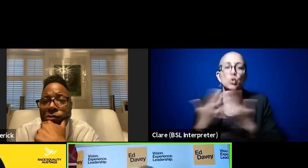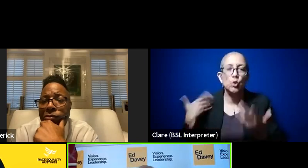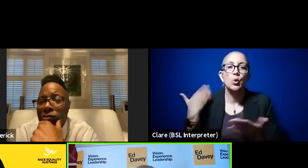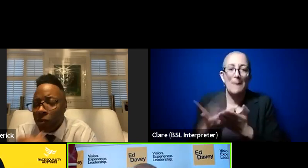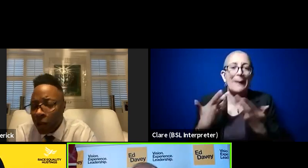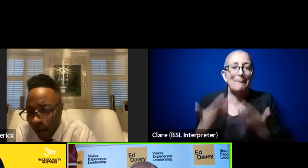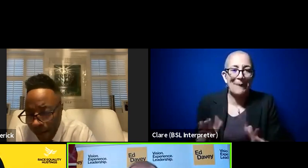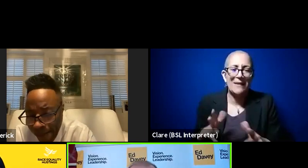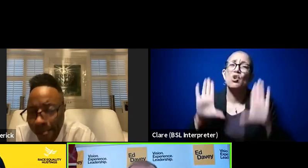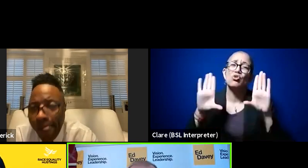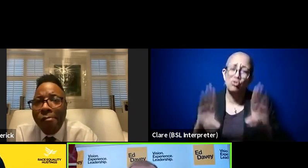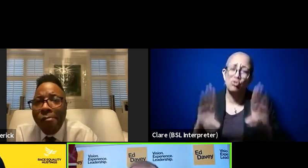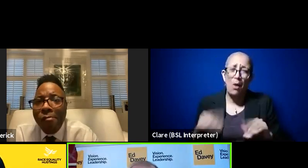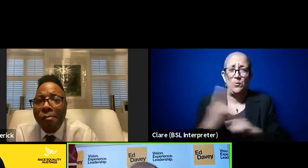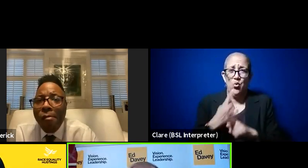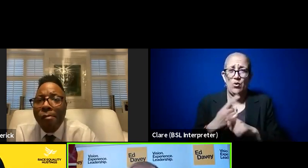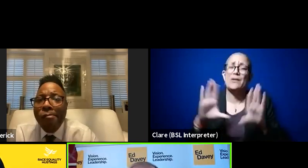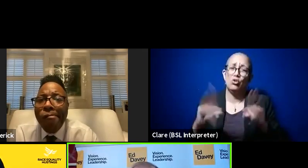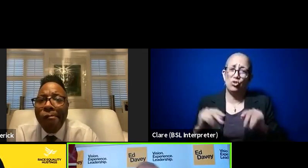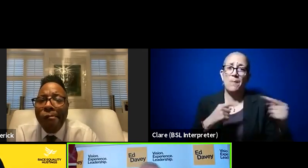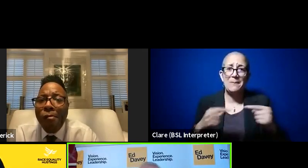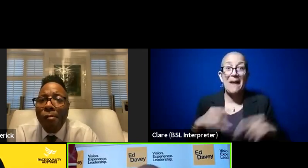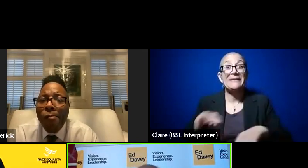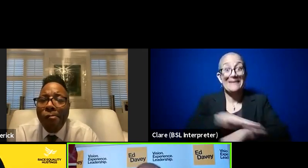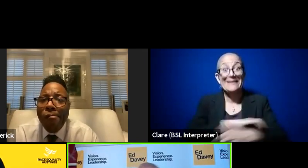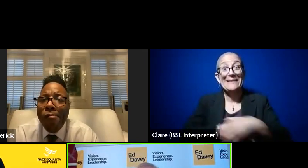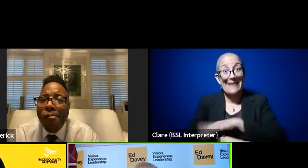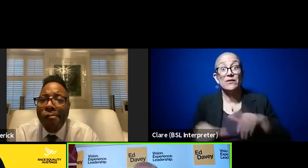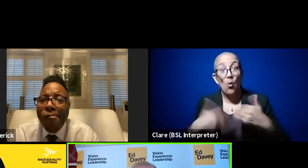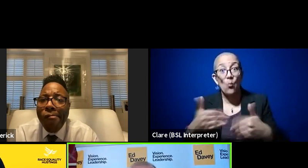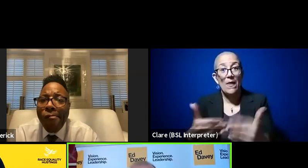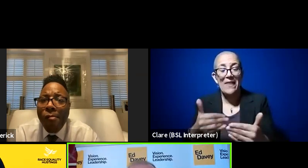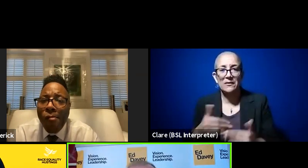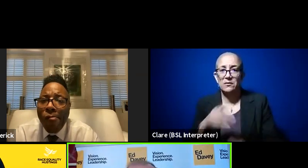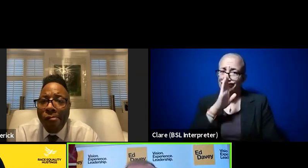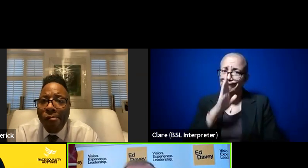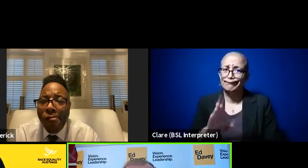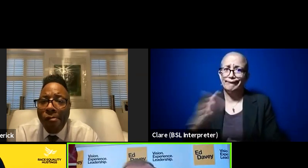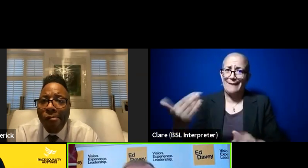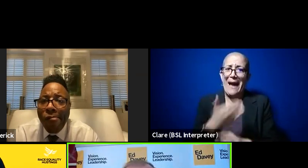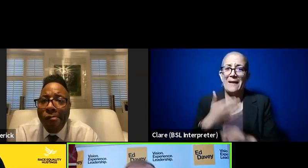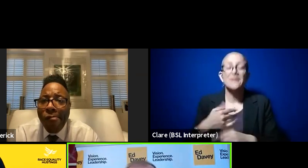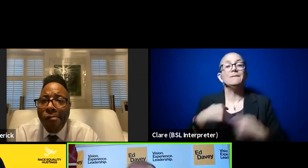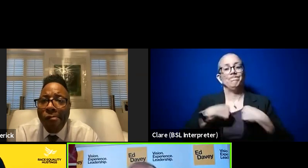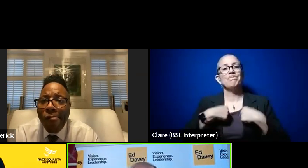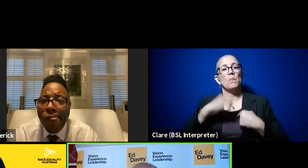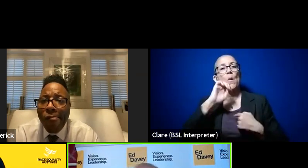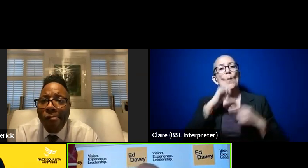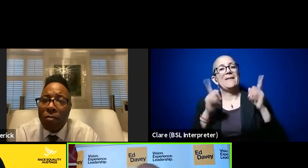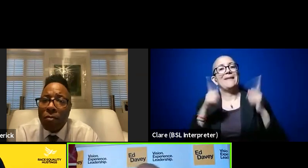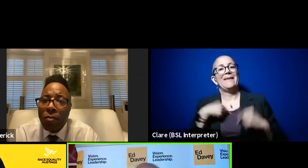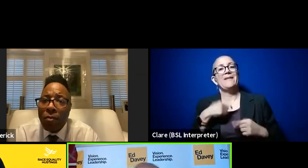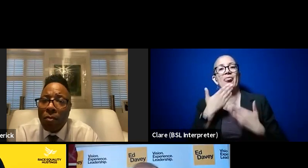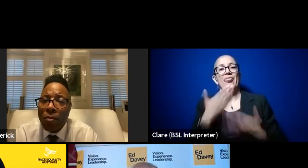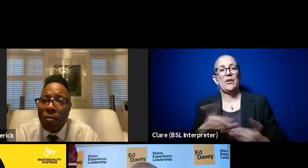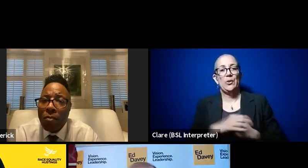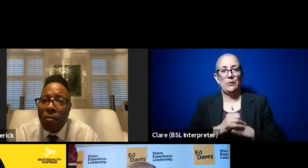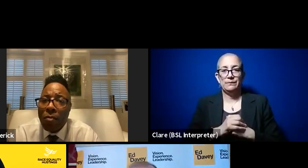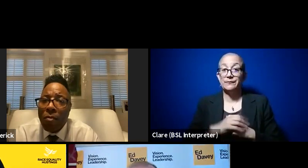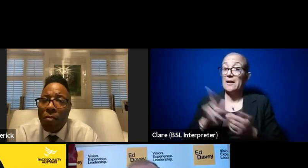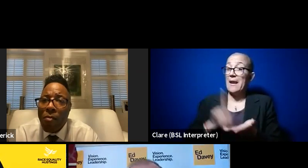Let's stop the talking and debating. Let's get on with it. Let's act. And that's what I'll do as leader. Thank you. Thanks, Ed.